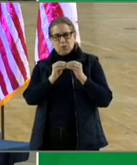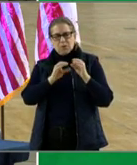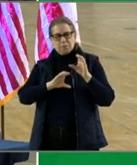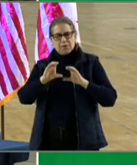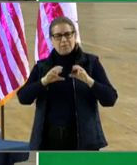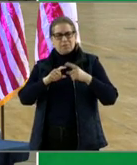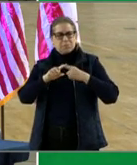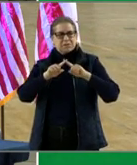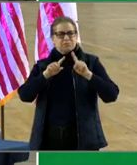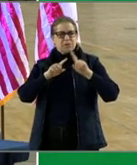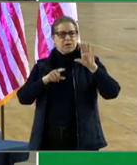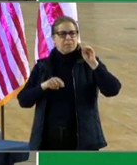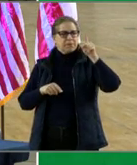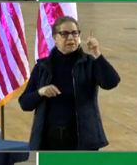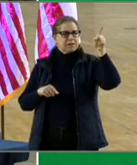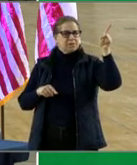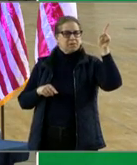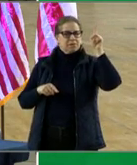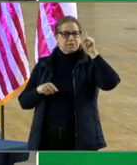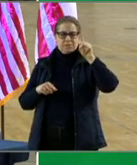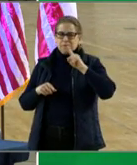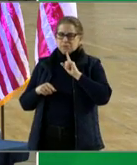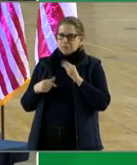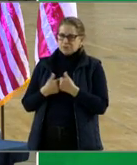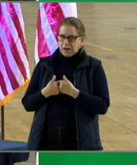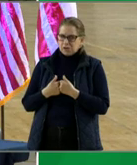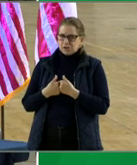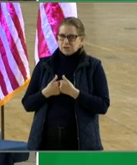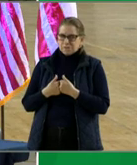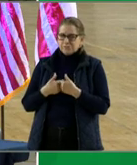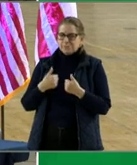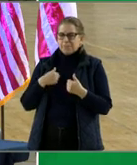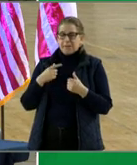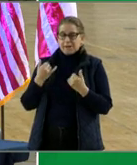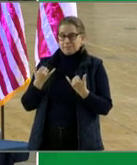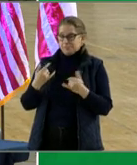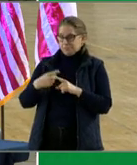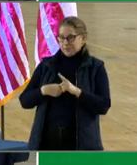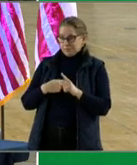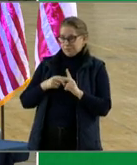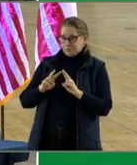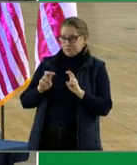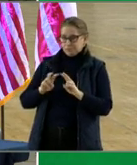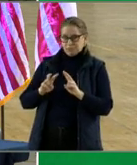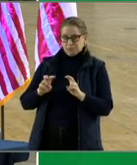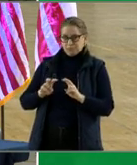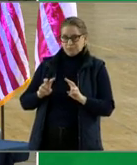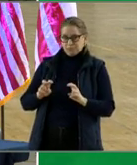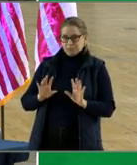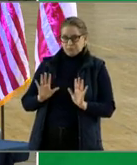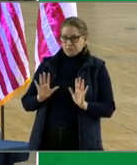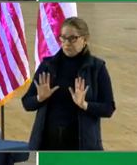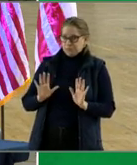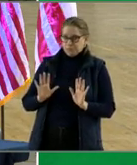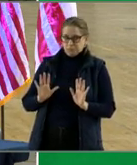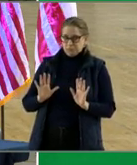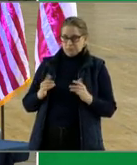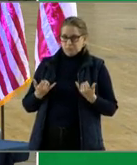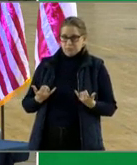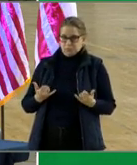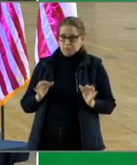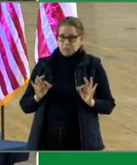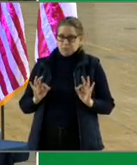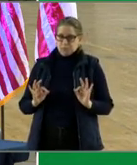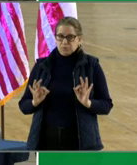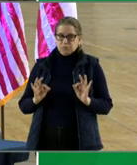challenges, then we'll have to reassess where we are. But at the moment, we don't see challenges, as you put it, Correct. with the order. However,